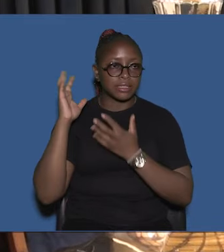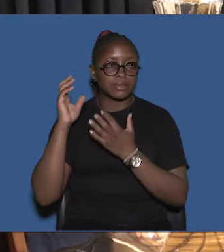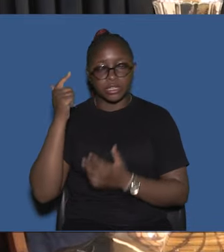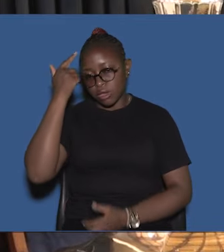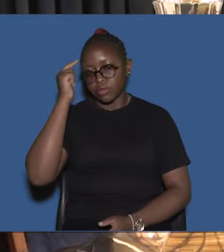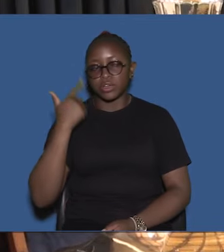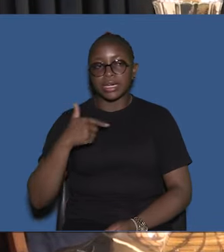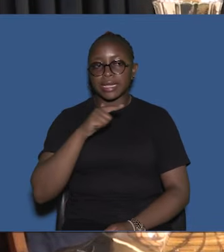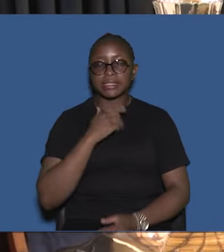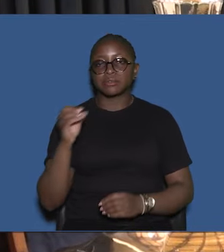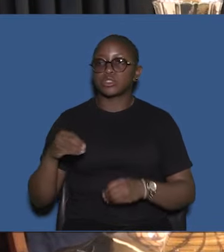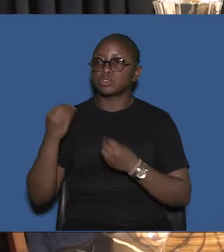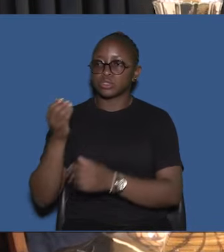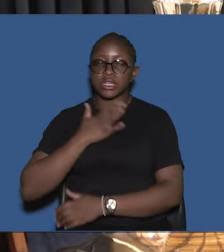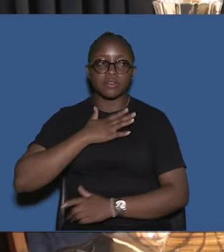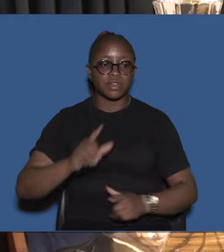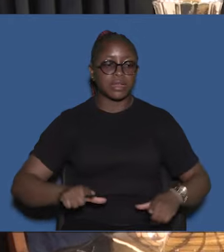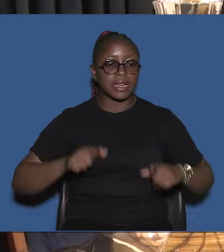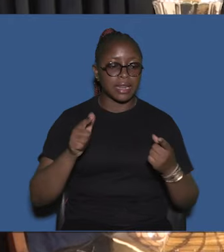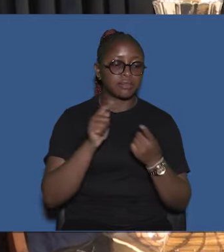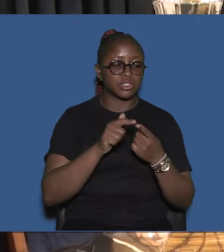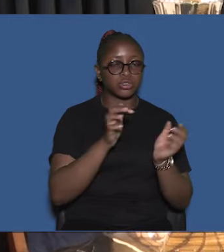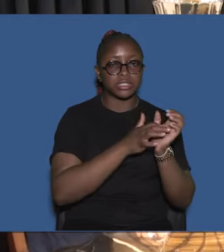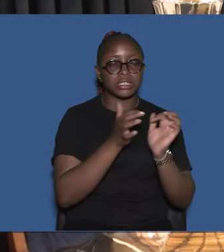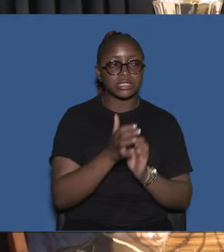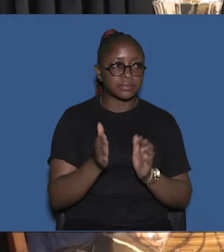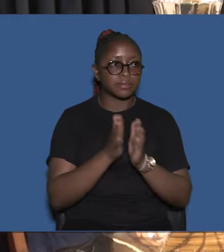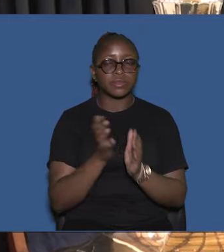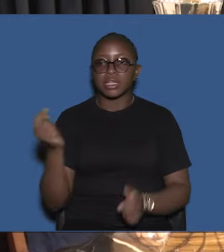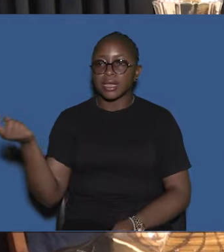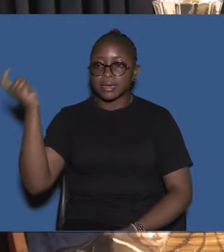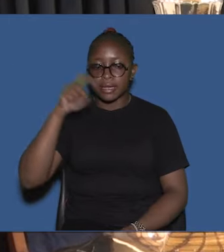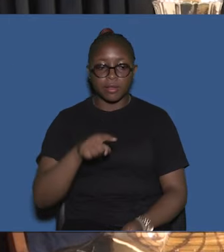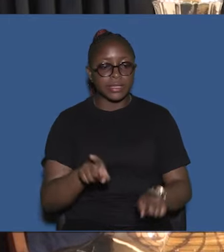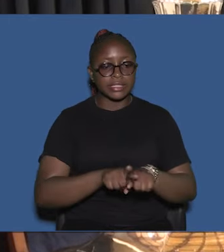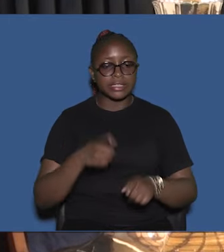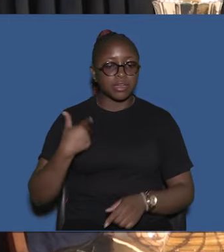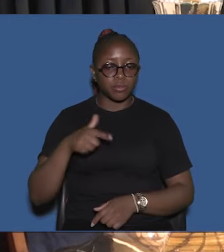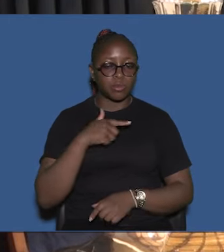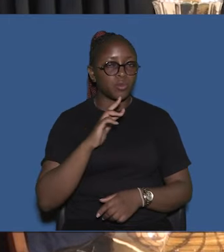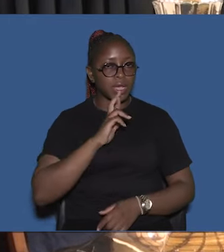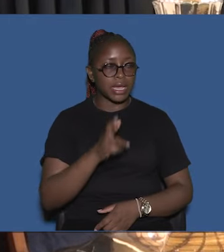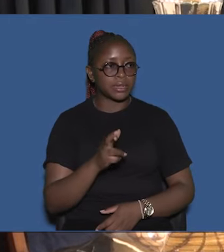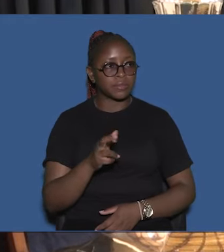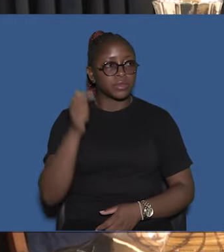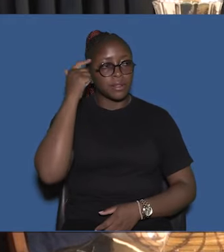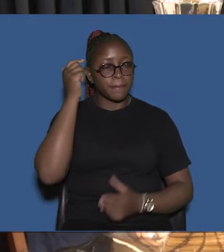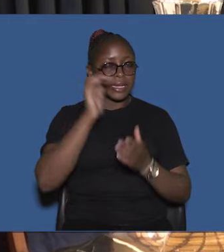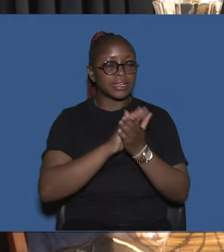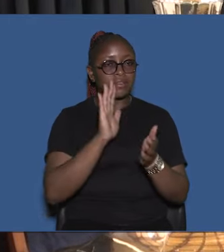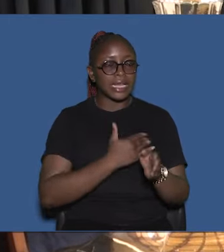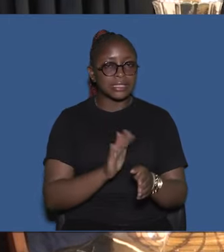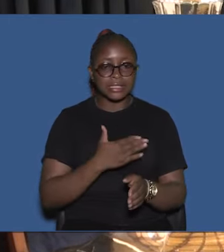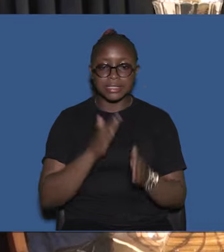give our life to Jesus and come just as we are. And I believe the hymn writer who sang and